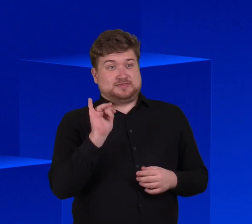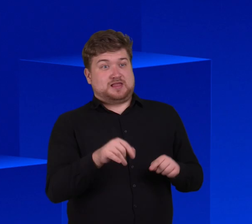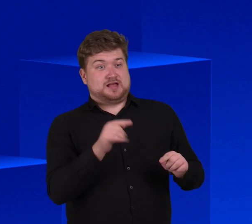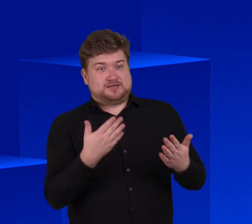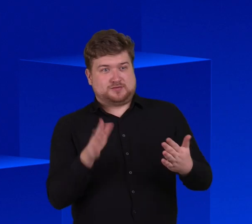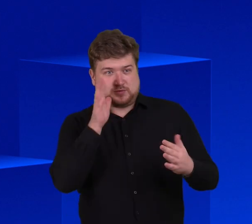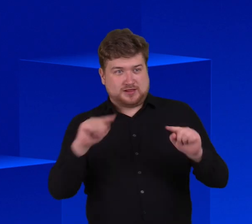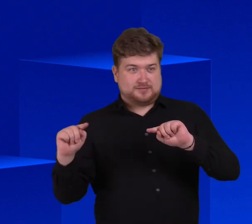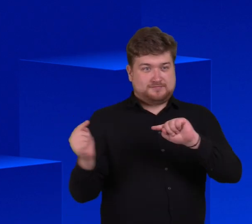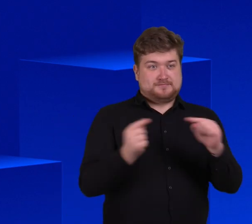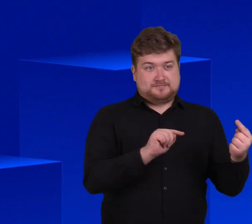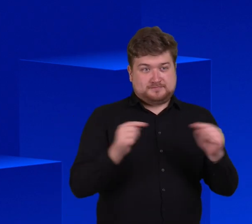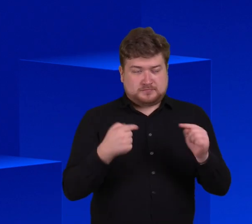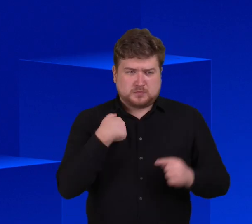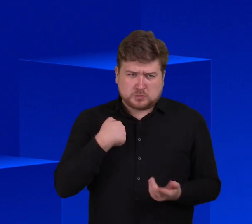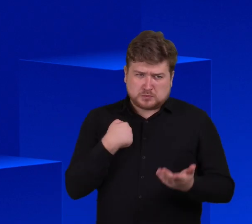snapshots actually